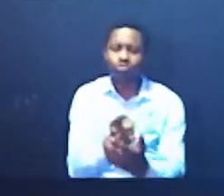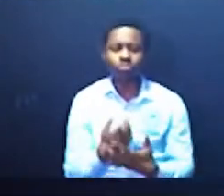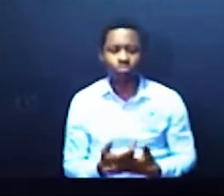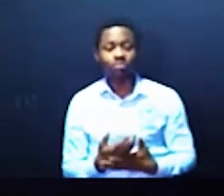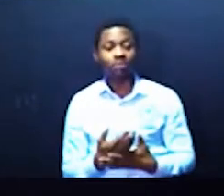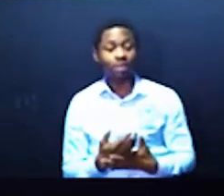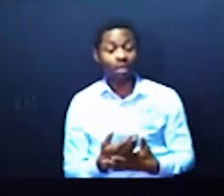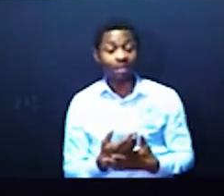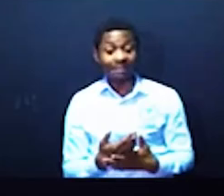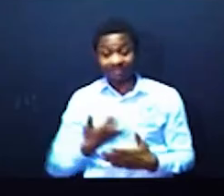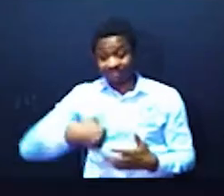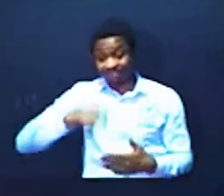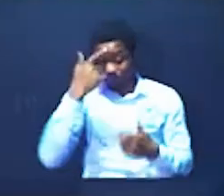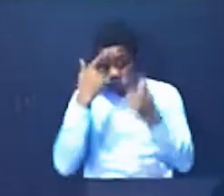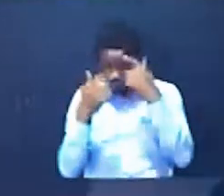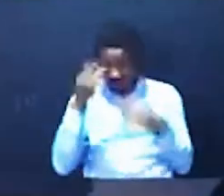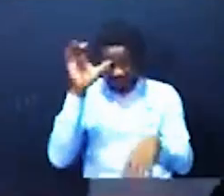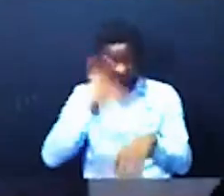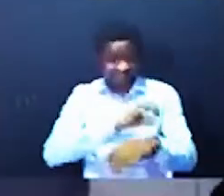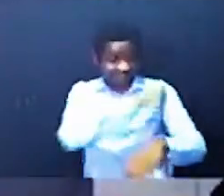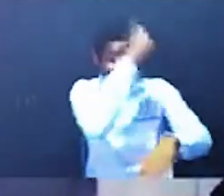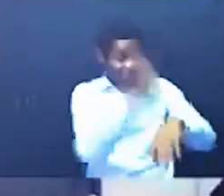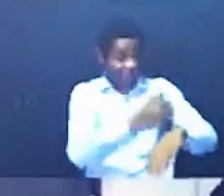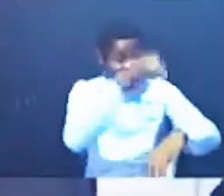there will be offenses.